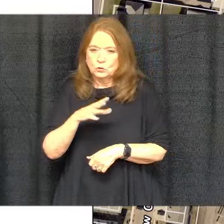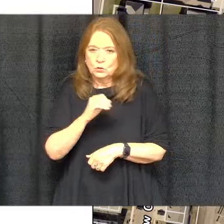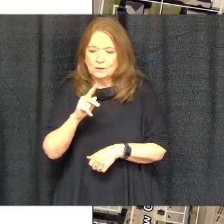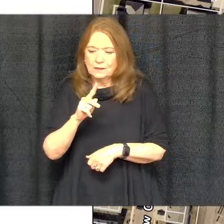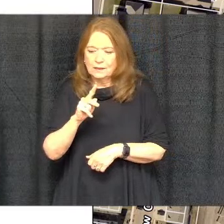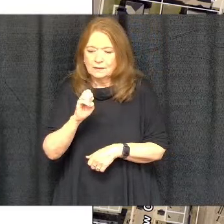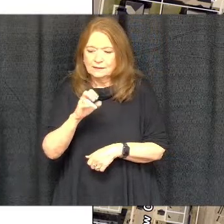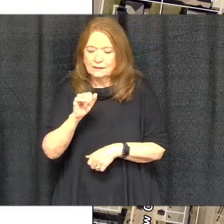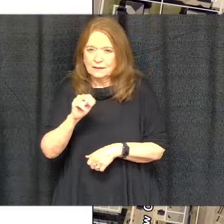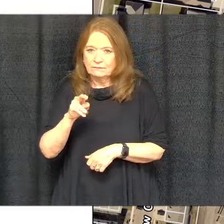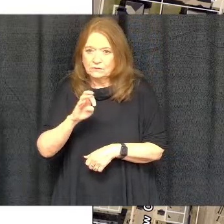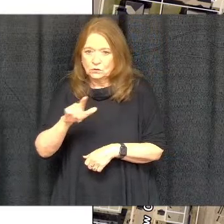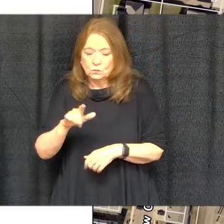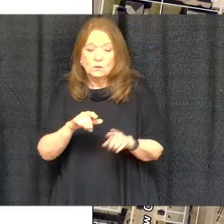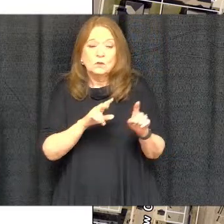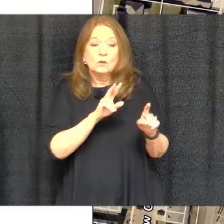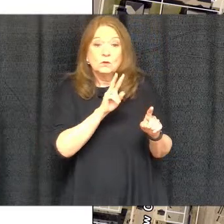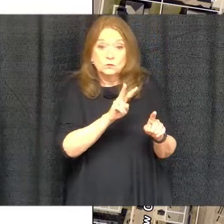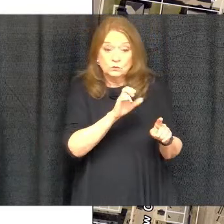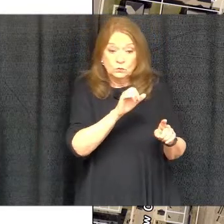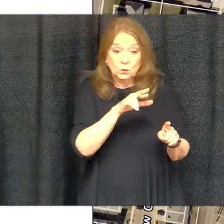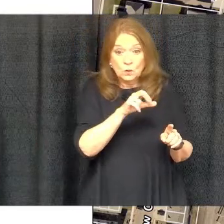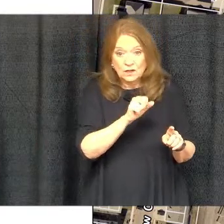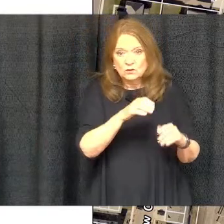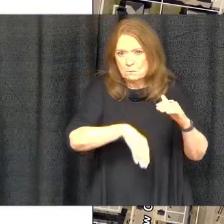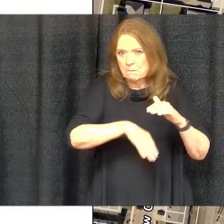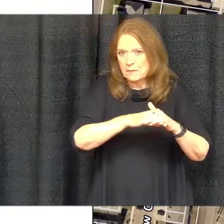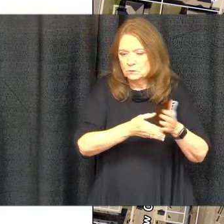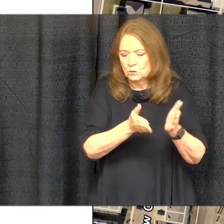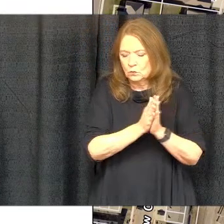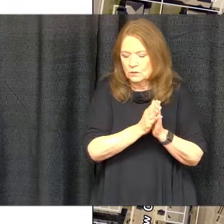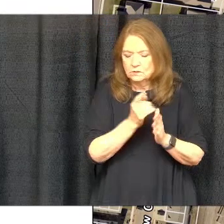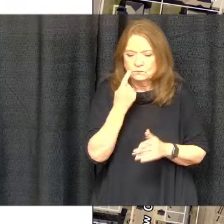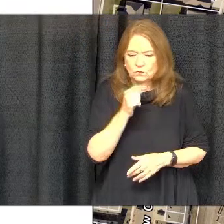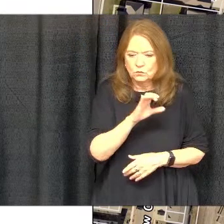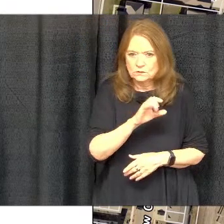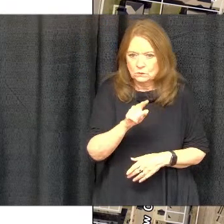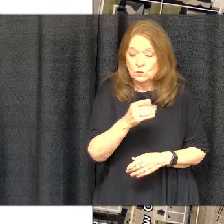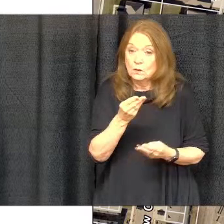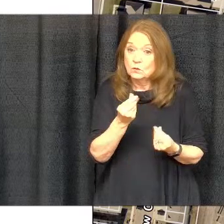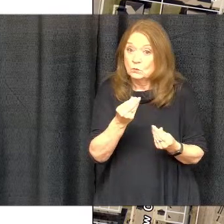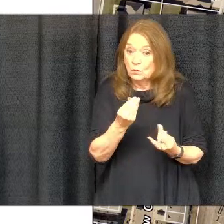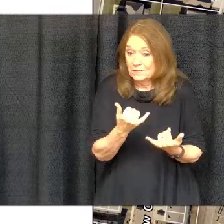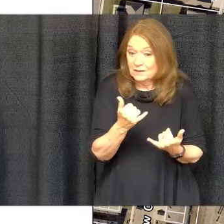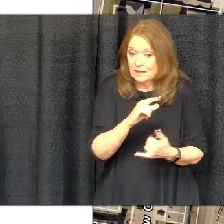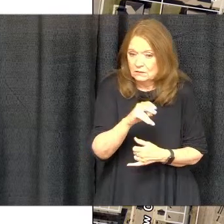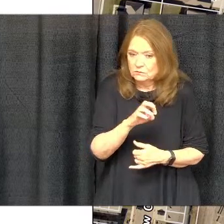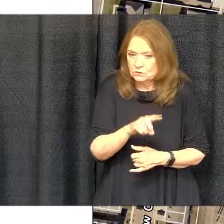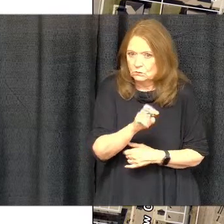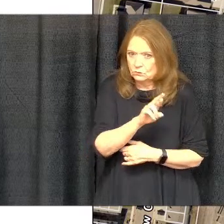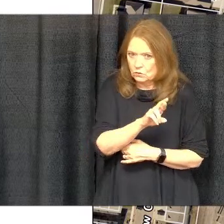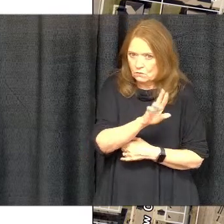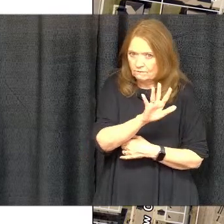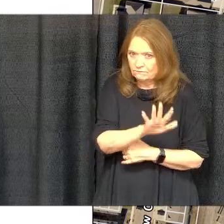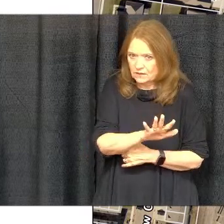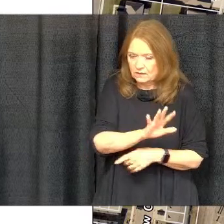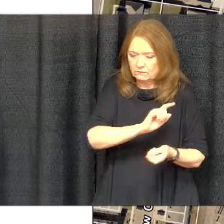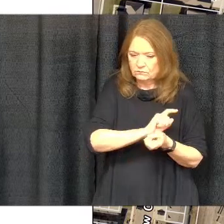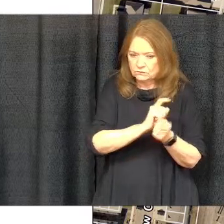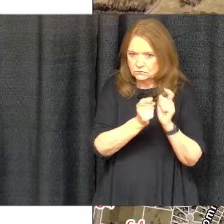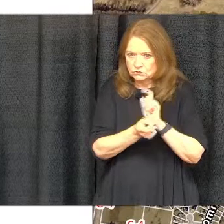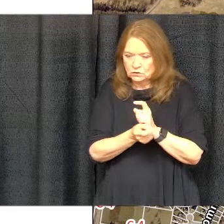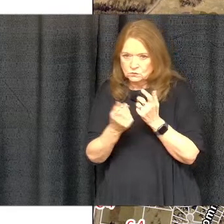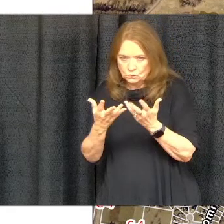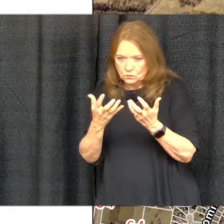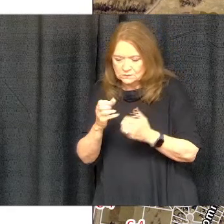right at 2 acres, which is the maximum request for C1. Property is currently zoned R5 and is requesting to go to